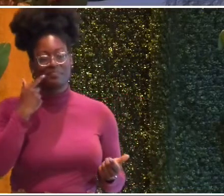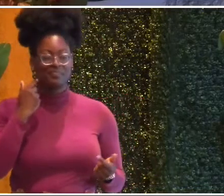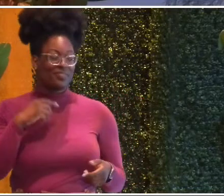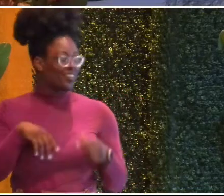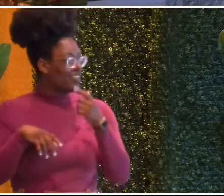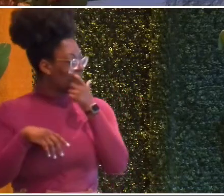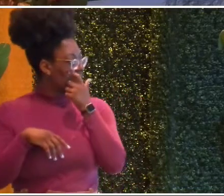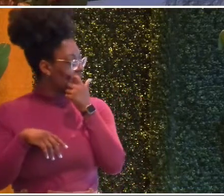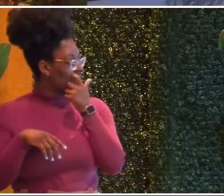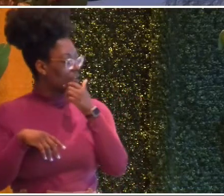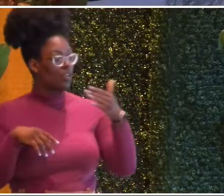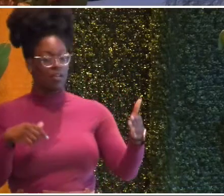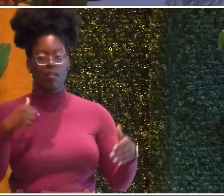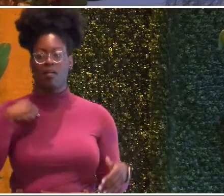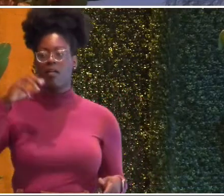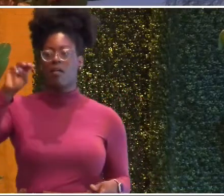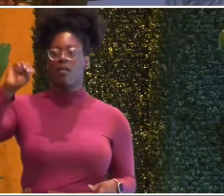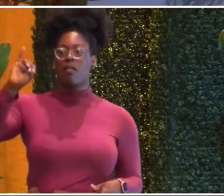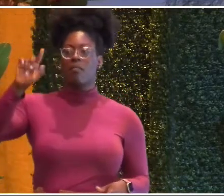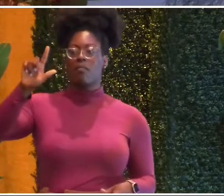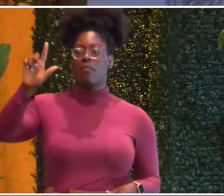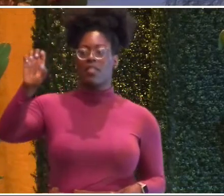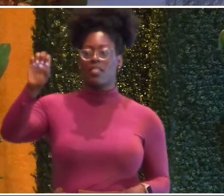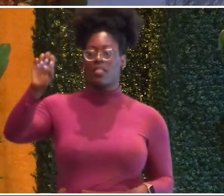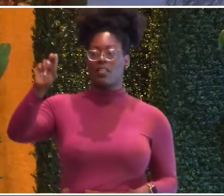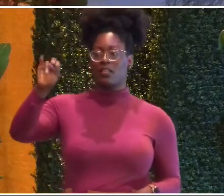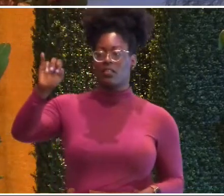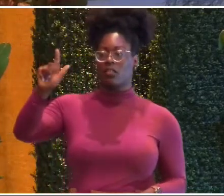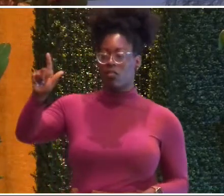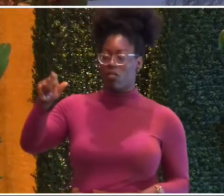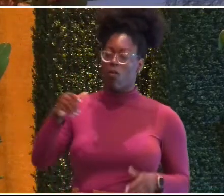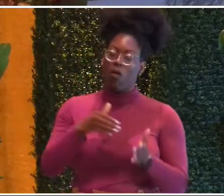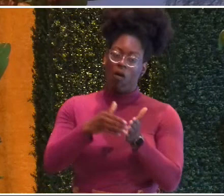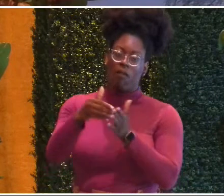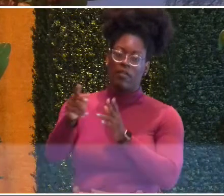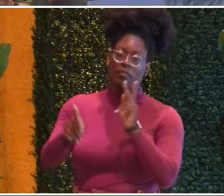a millennial, and I get confused a lot for Gen Z. I'm so sorry.